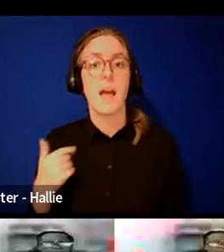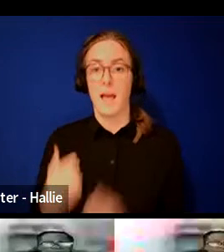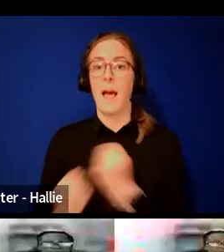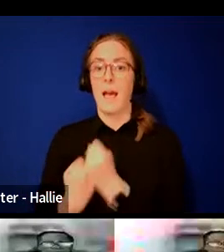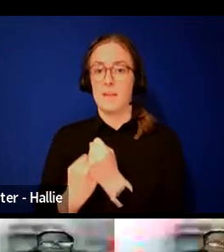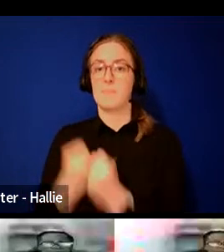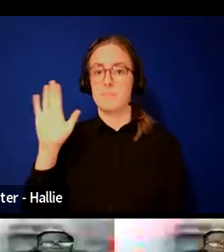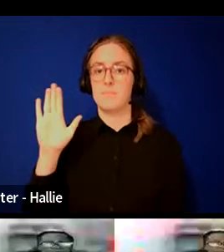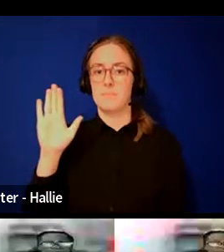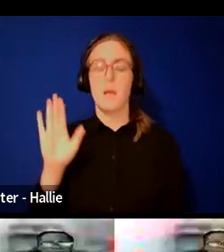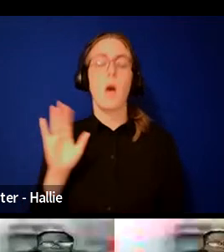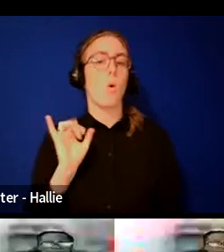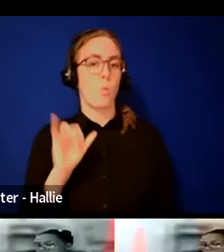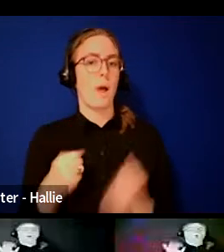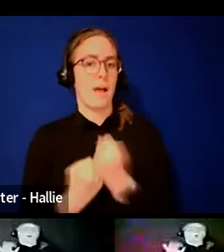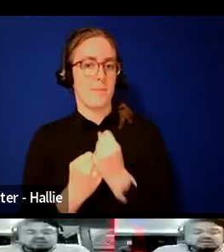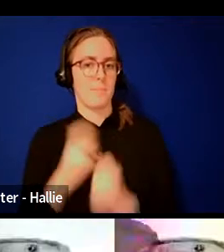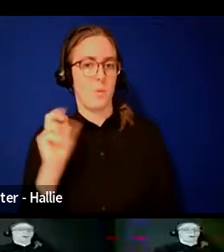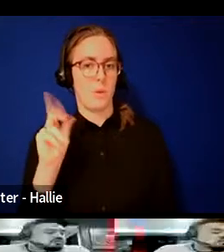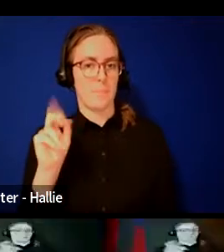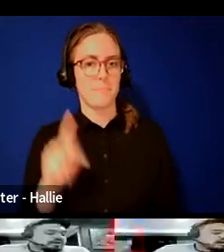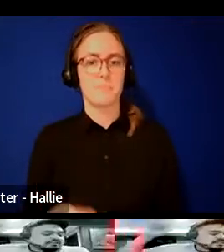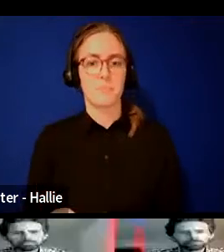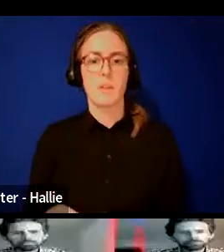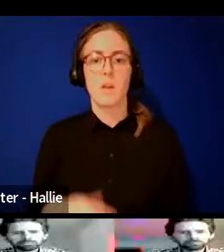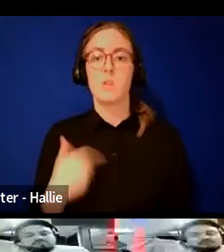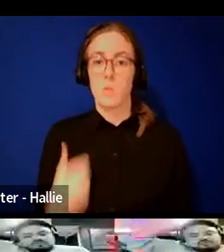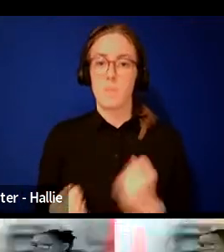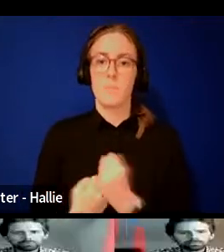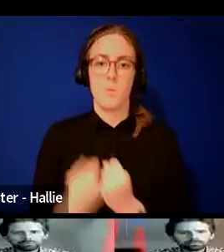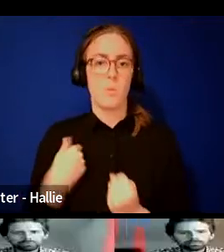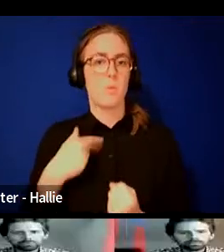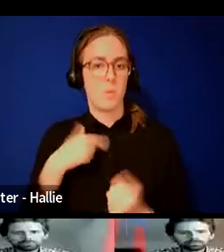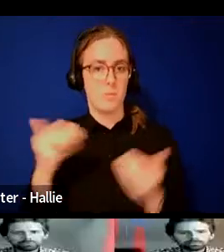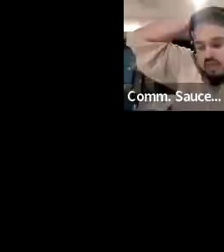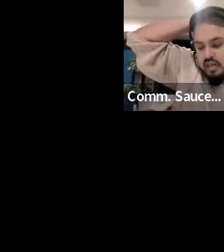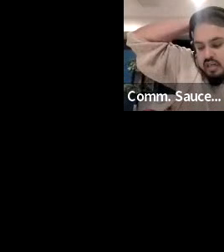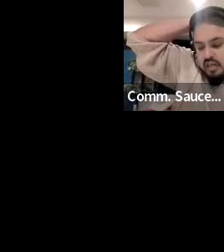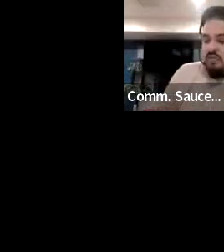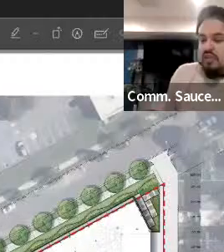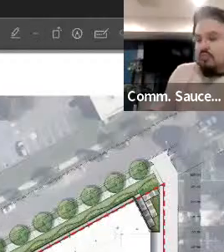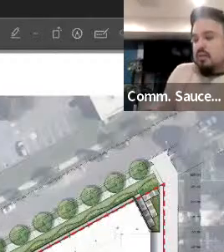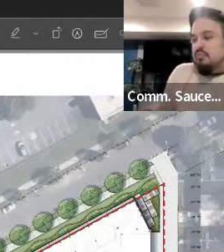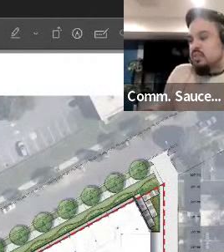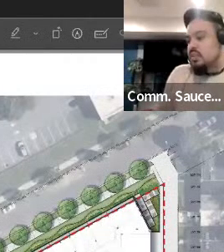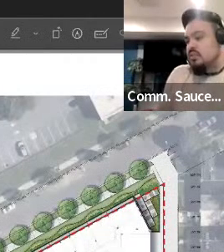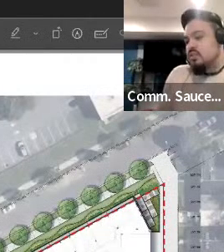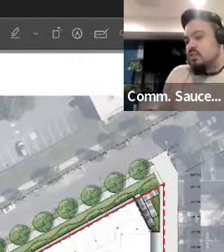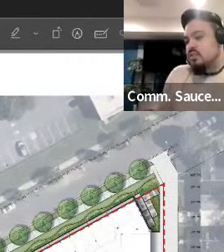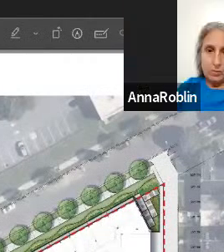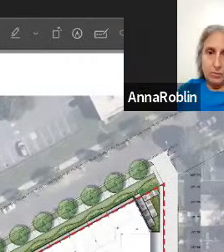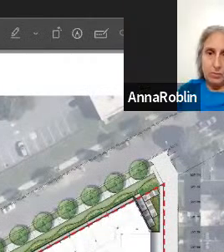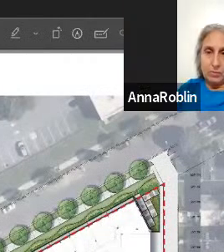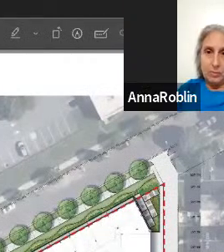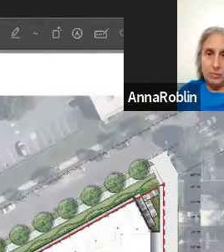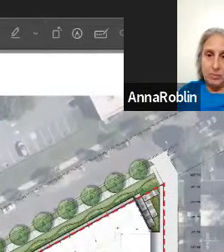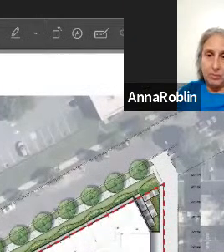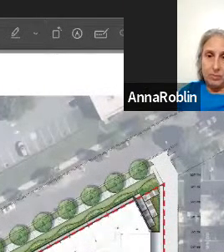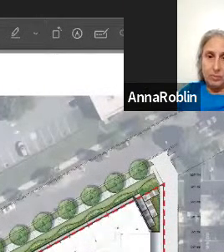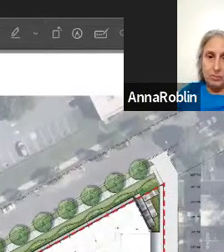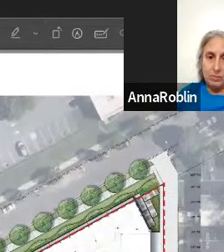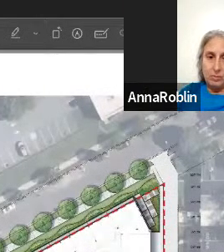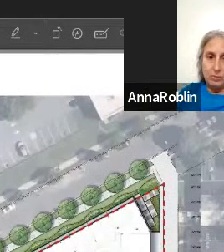Oh, aye. Okay, so yes. okay, so the ayes have it. We'll proceed. Mr. Iglesias, could you go ahead and give us your 5-minute presentation?